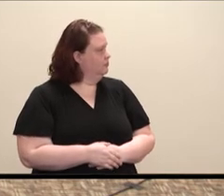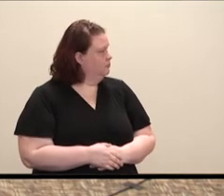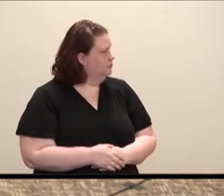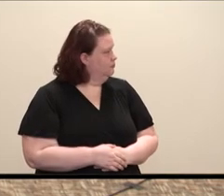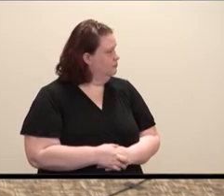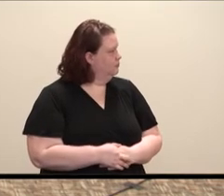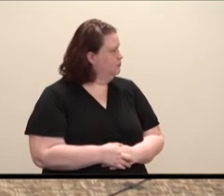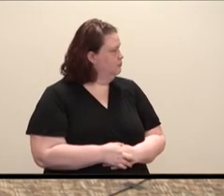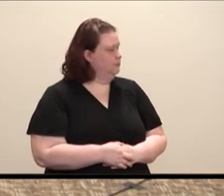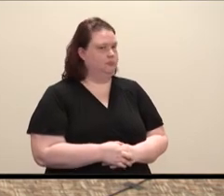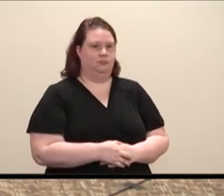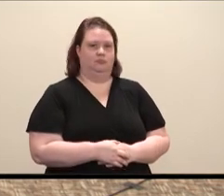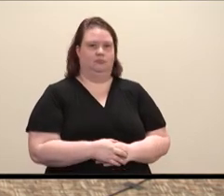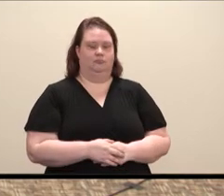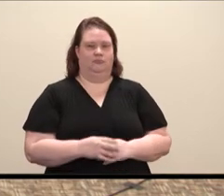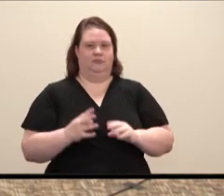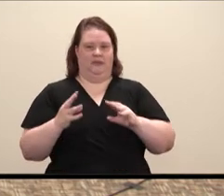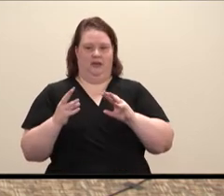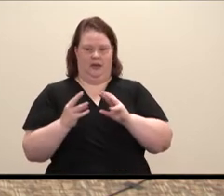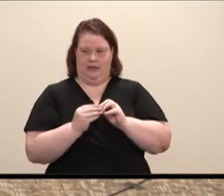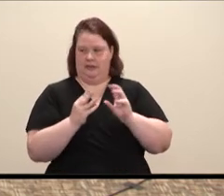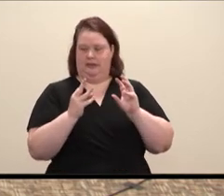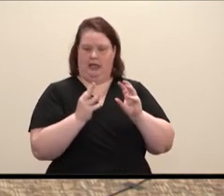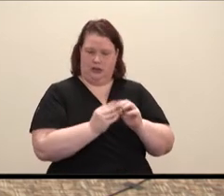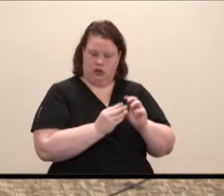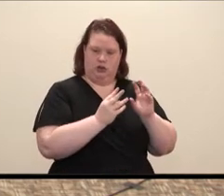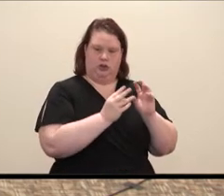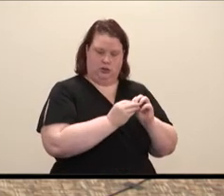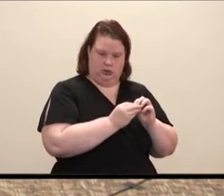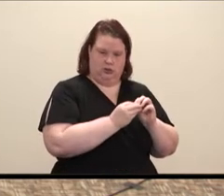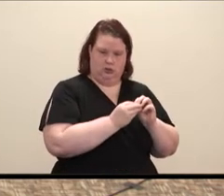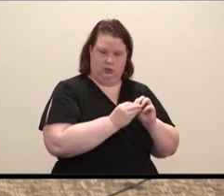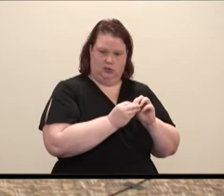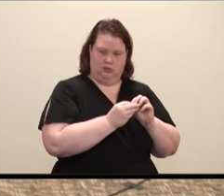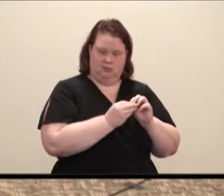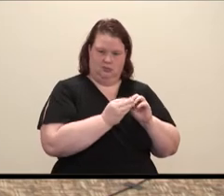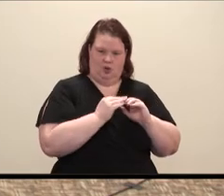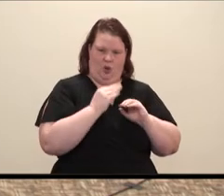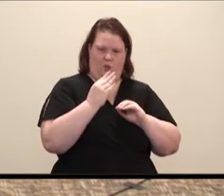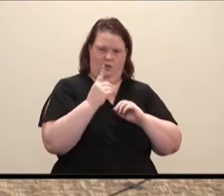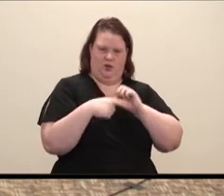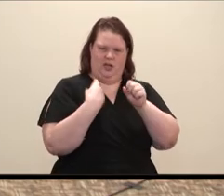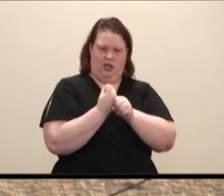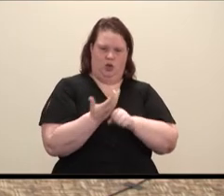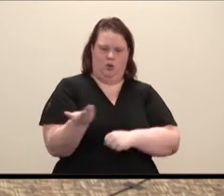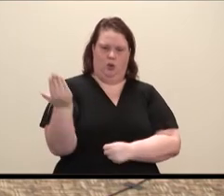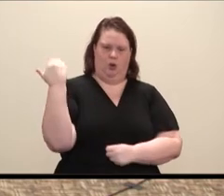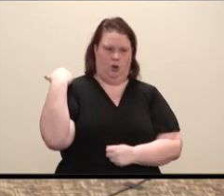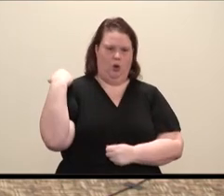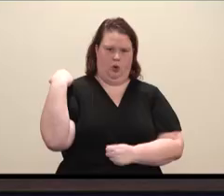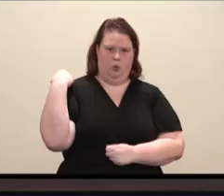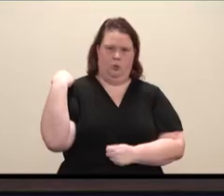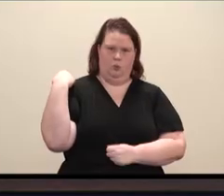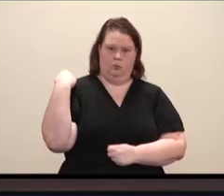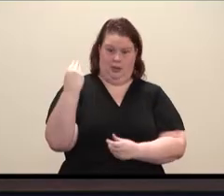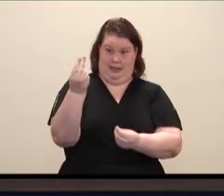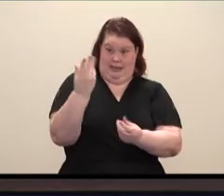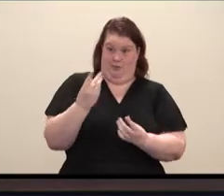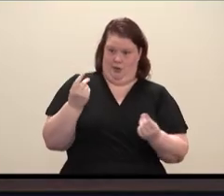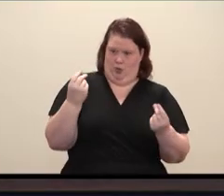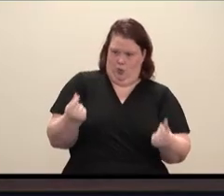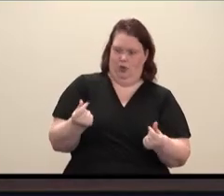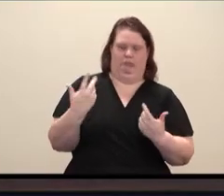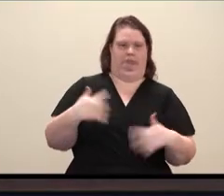thinking session from, you know, a little bit over a year ago now, and that it's come to fruition so quickly is just, I mean, it's